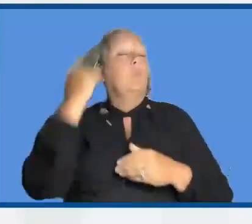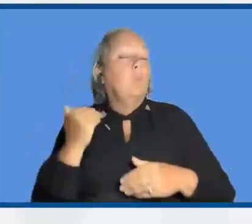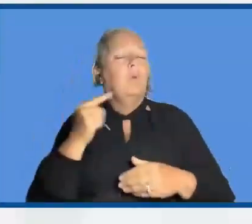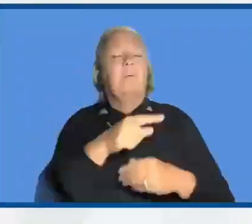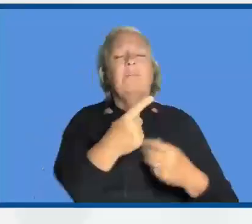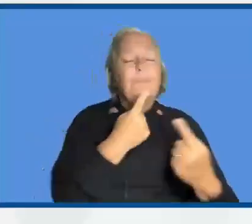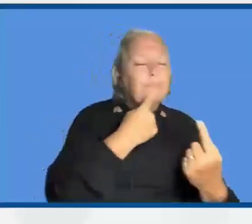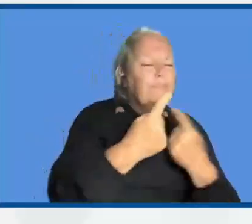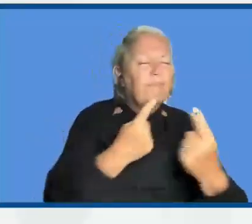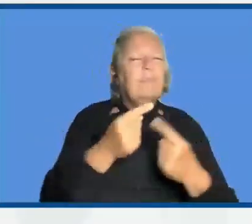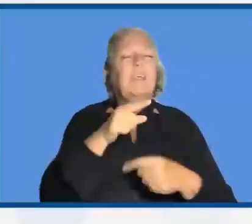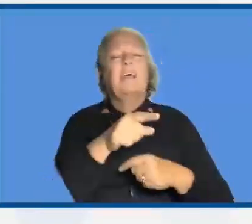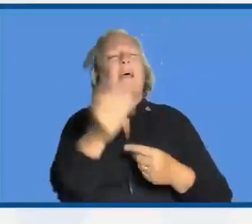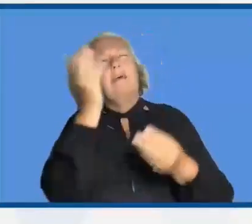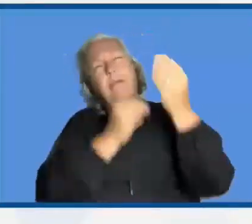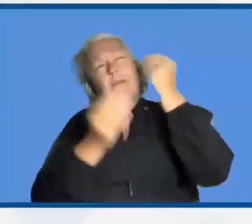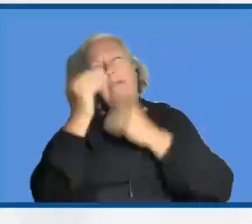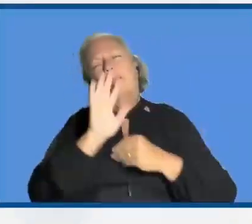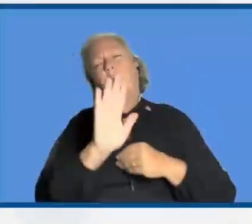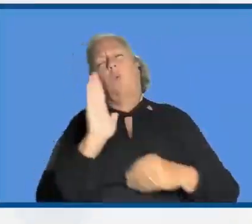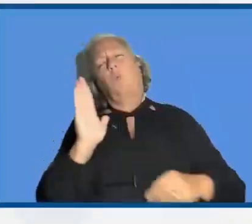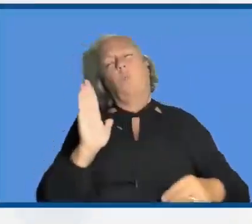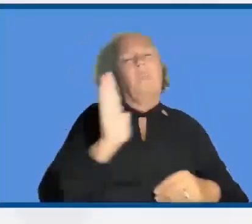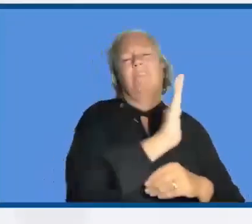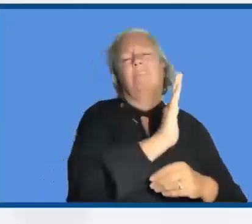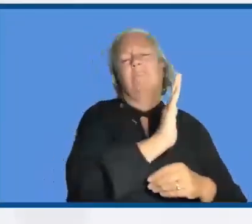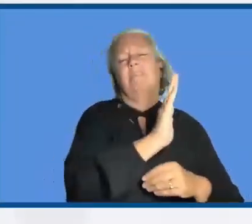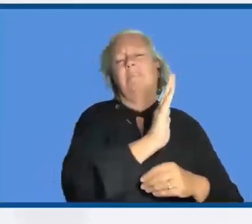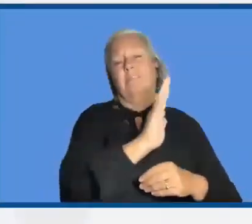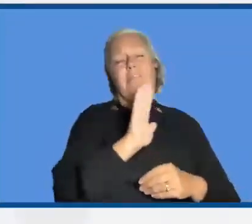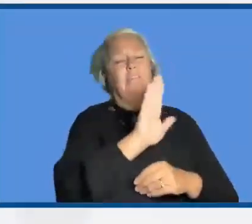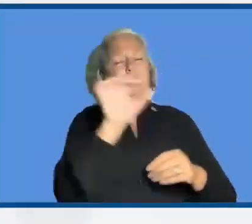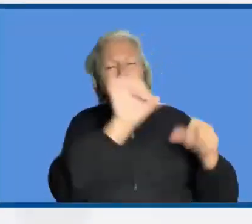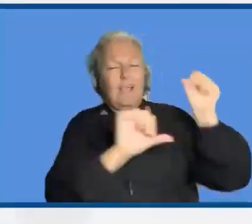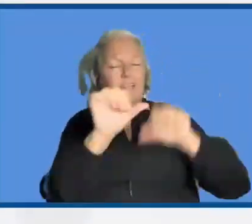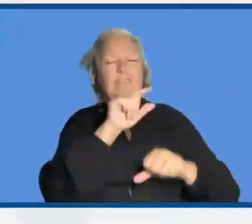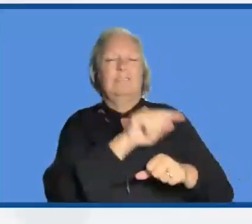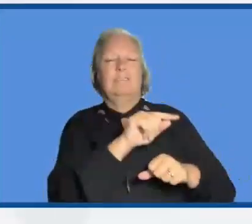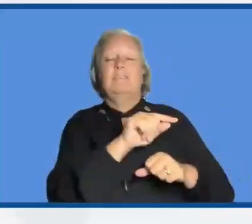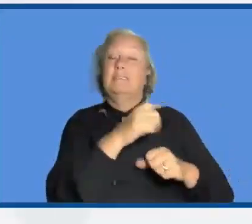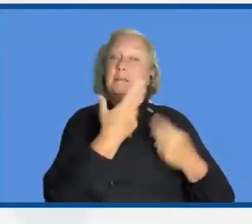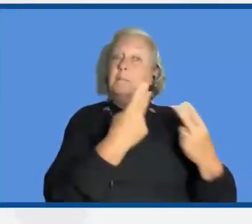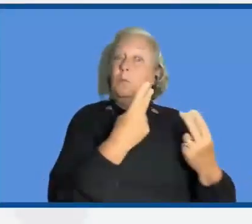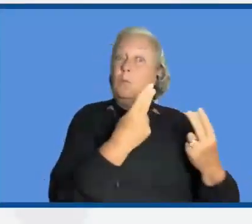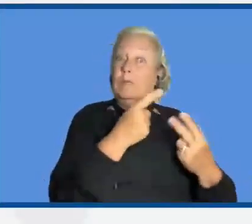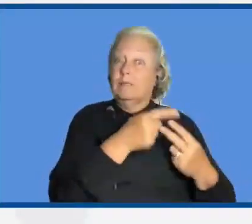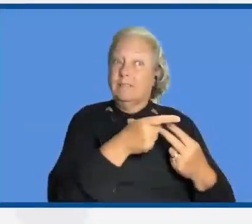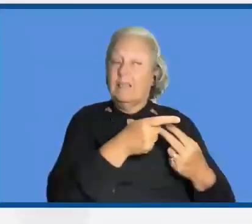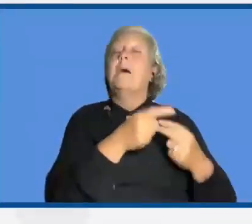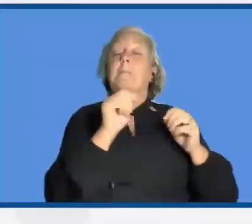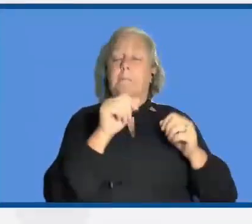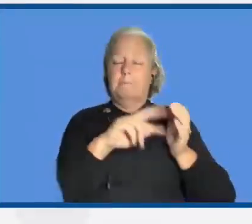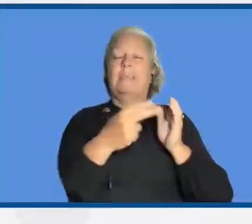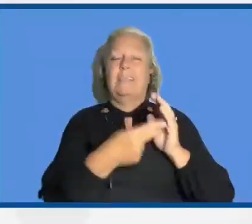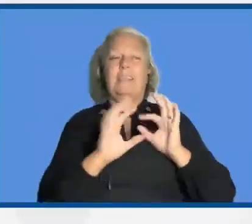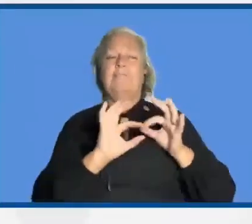Western science, which is very important because it is providing us with the basis for us to be able to engage in communication today. But at the same time,